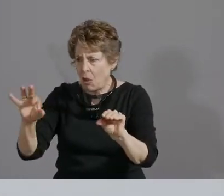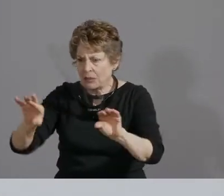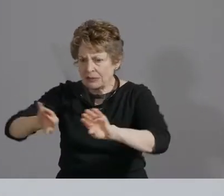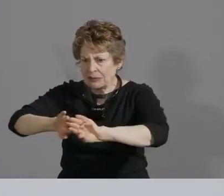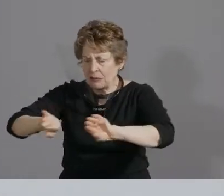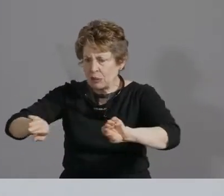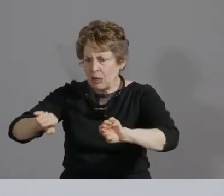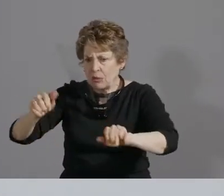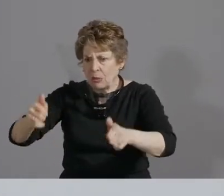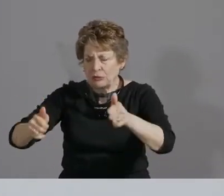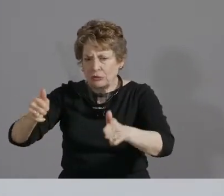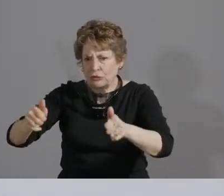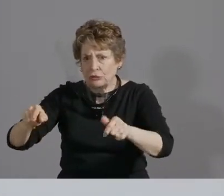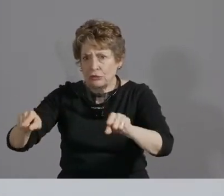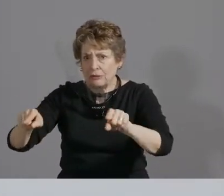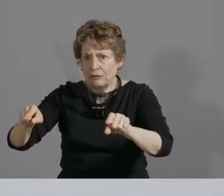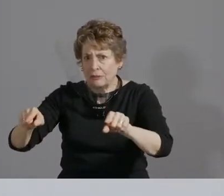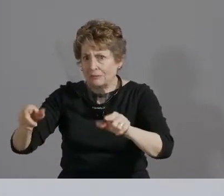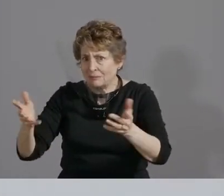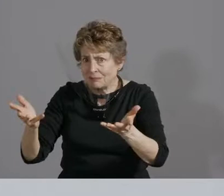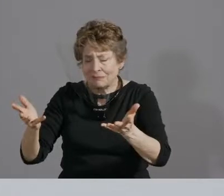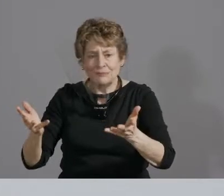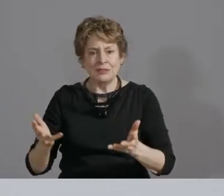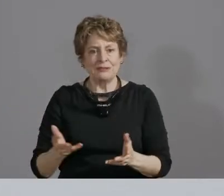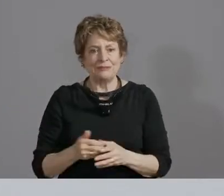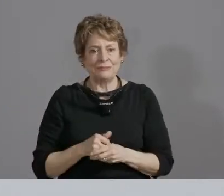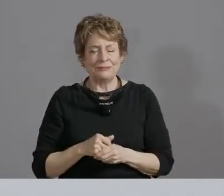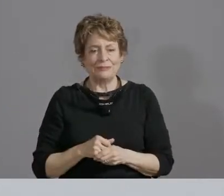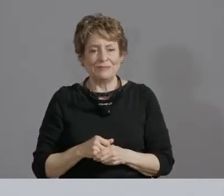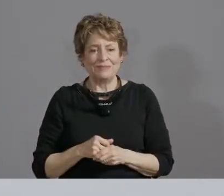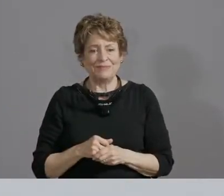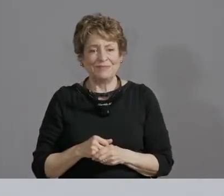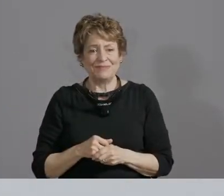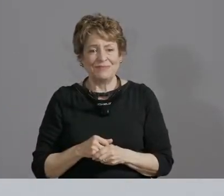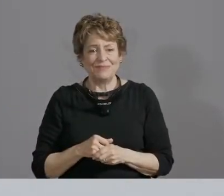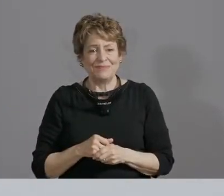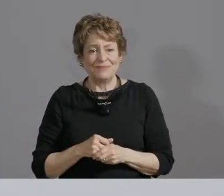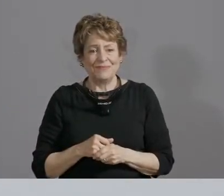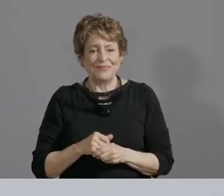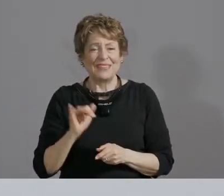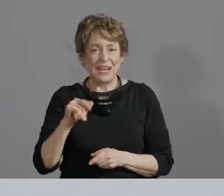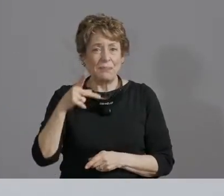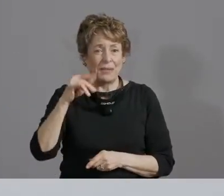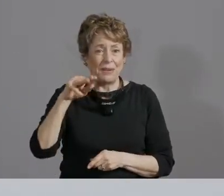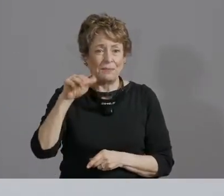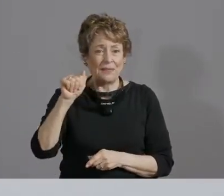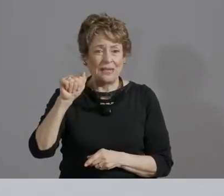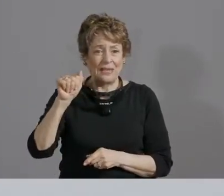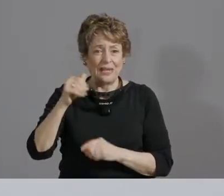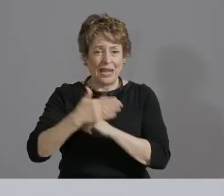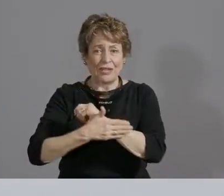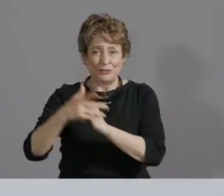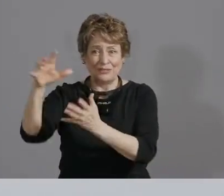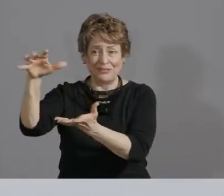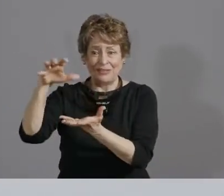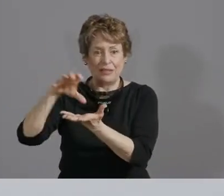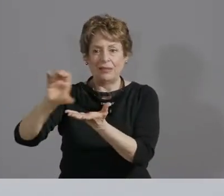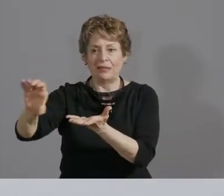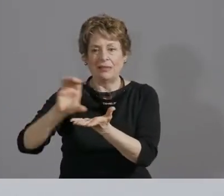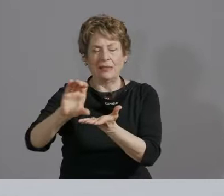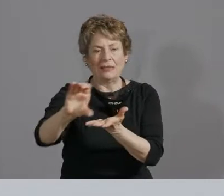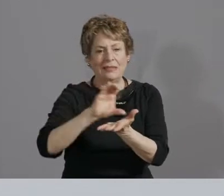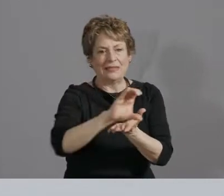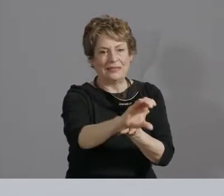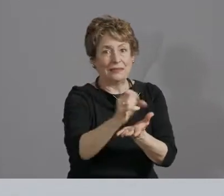from the Pima County allocation. Now, what we are doing with this was a pre-existing pod. The University